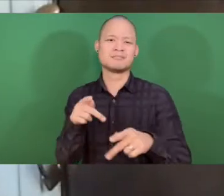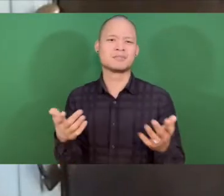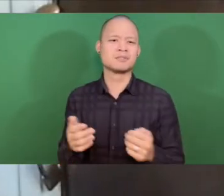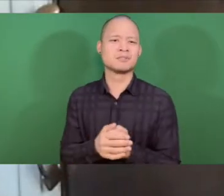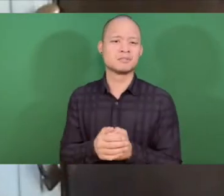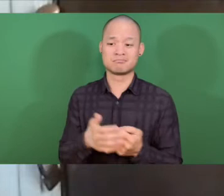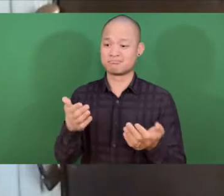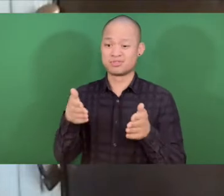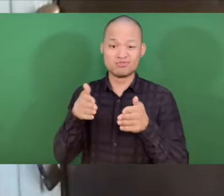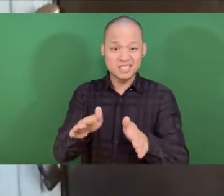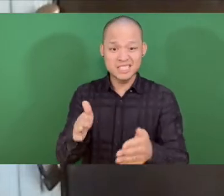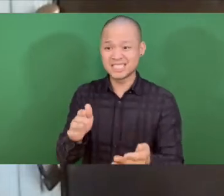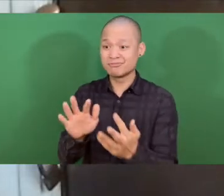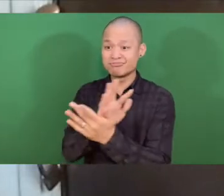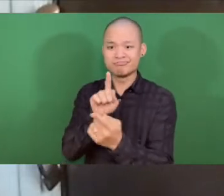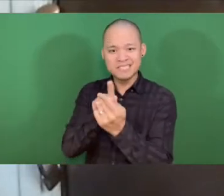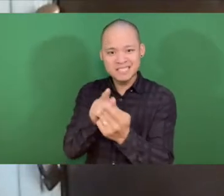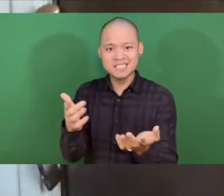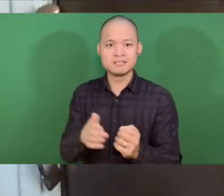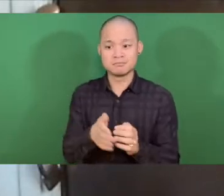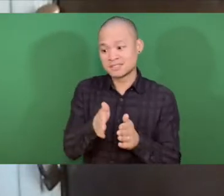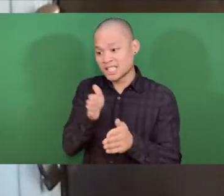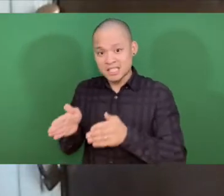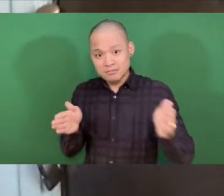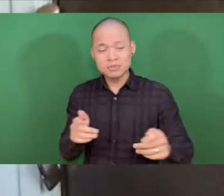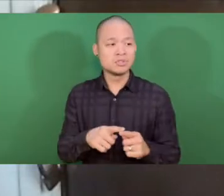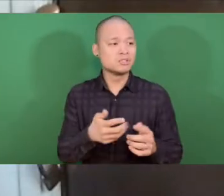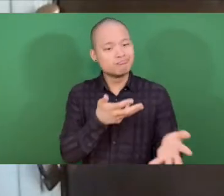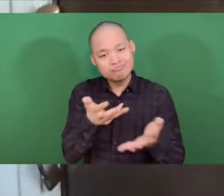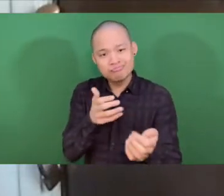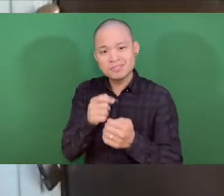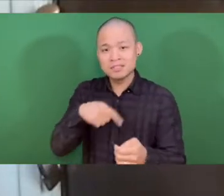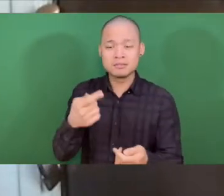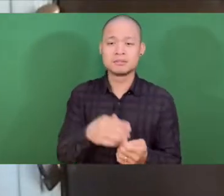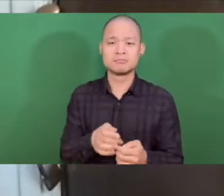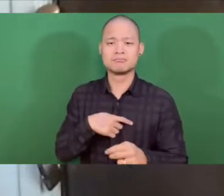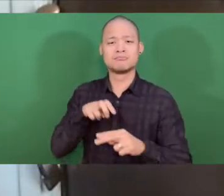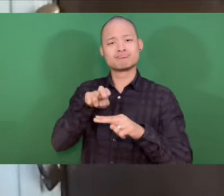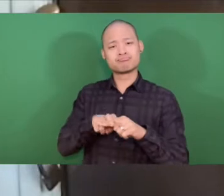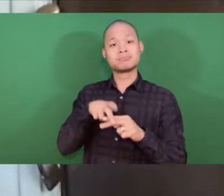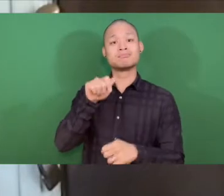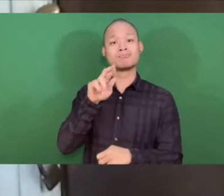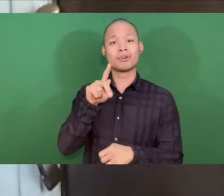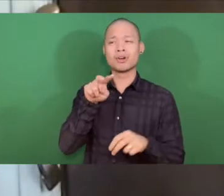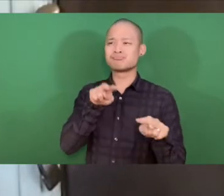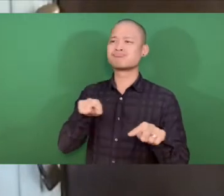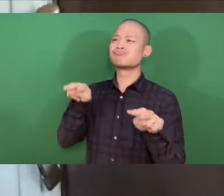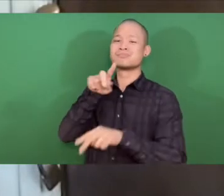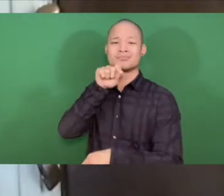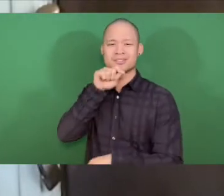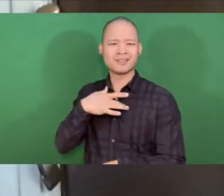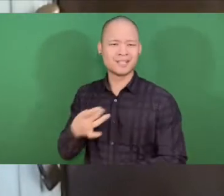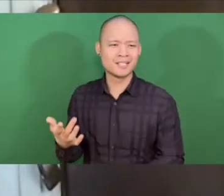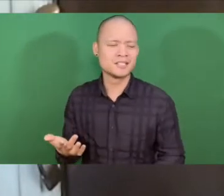people on the street, seeing my neighbors, seeing the birds in the park. And so